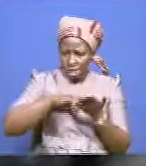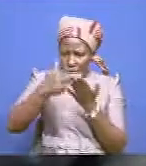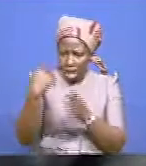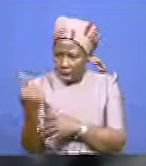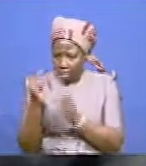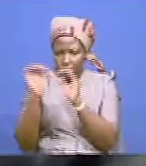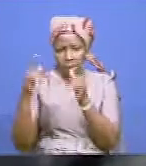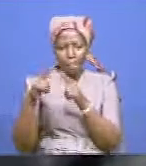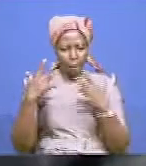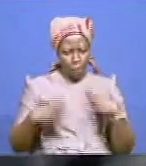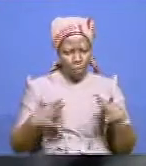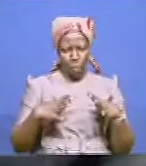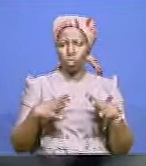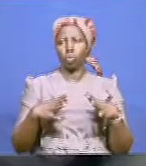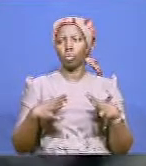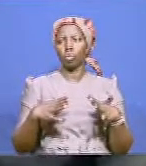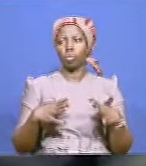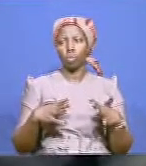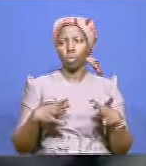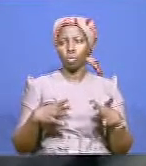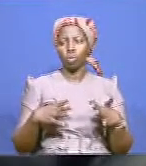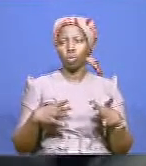going to meet the needs of the people,